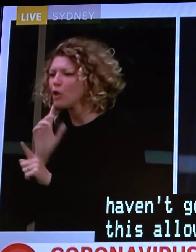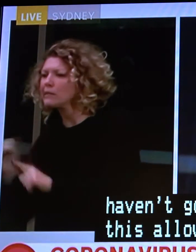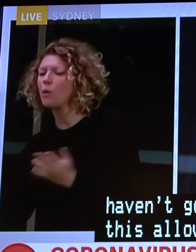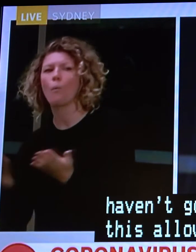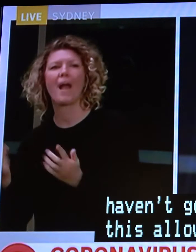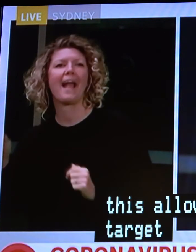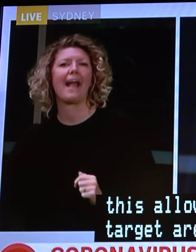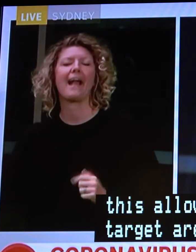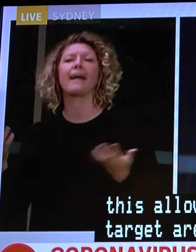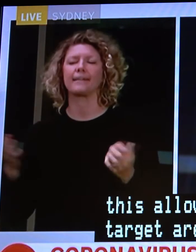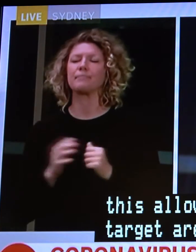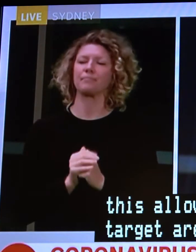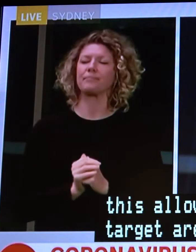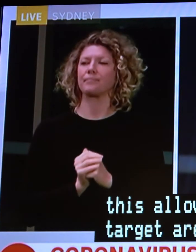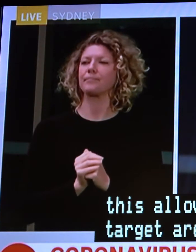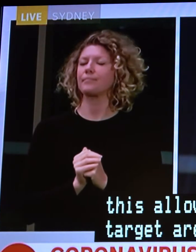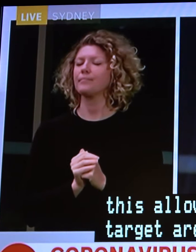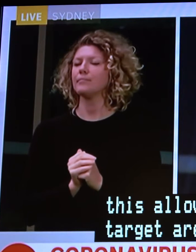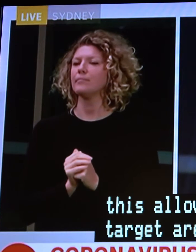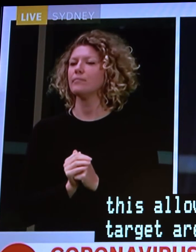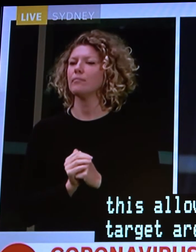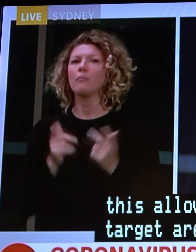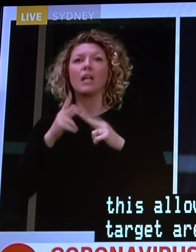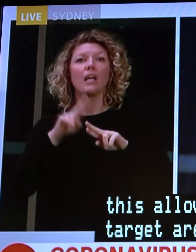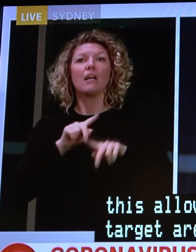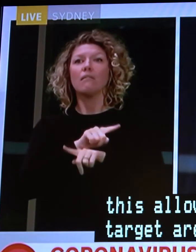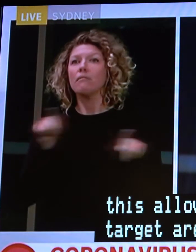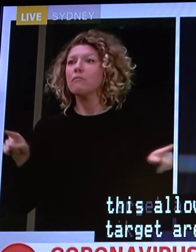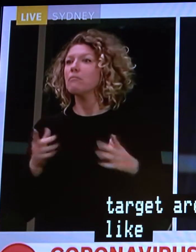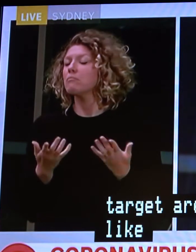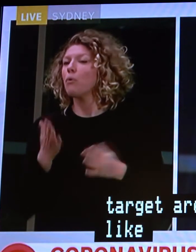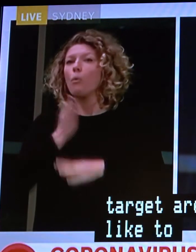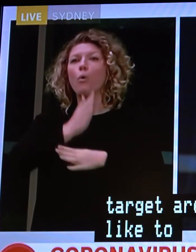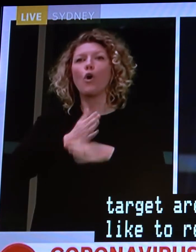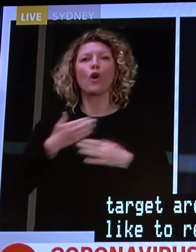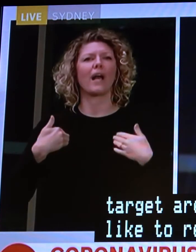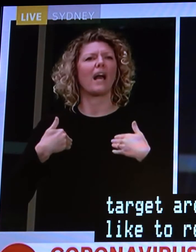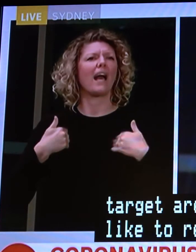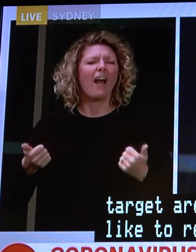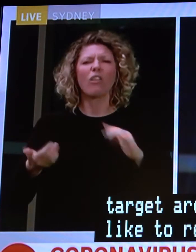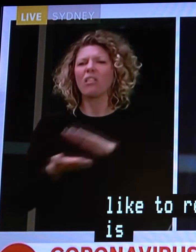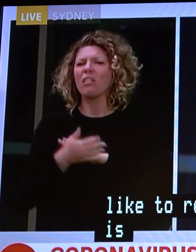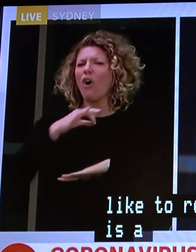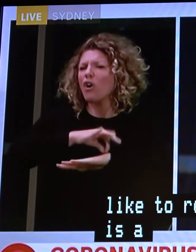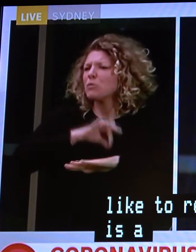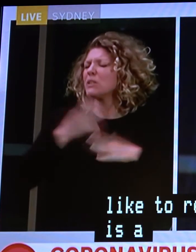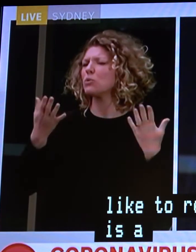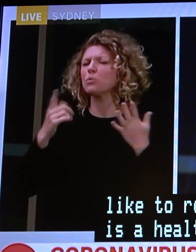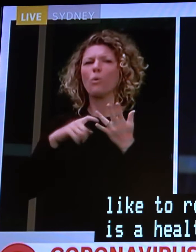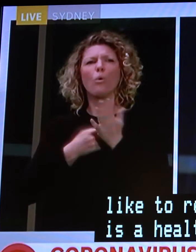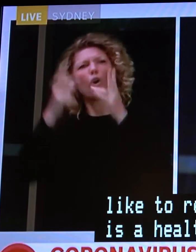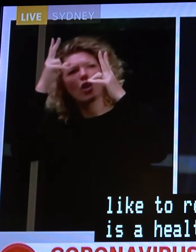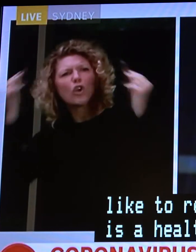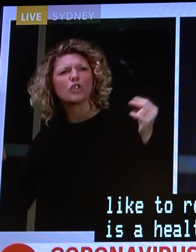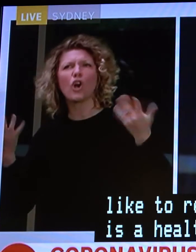like to re-emphasise that anyone who is a healthcare worker, working with vulnerable groups, a disability